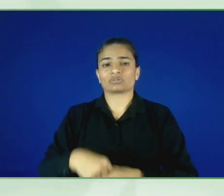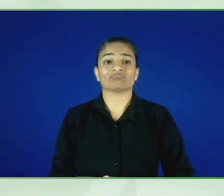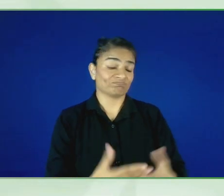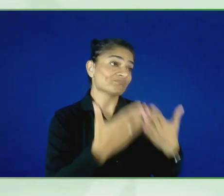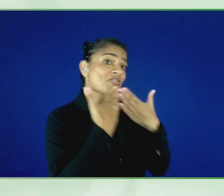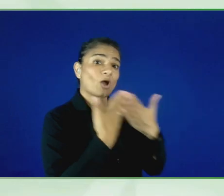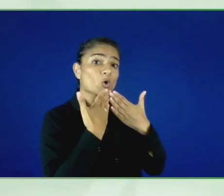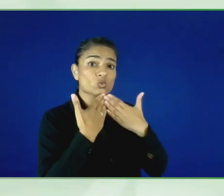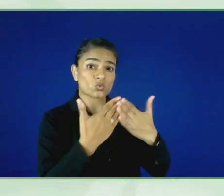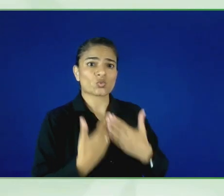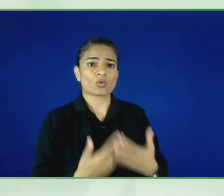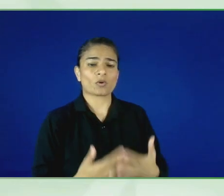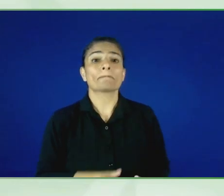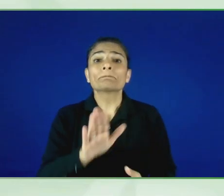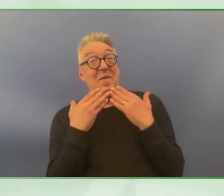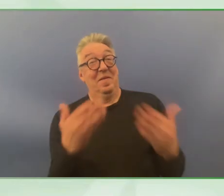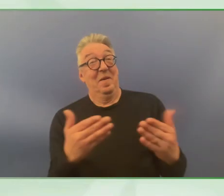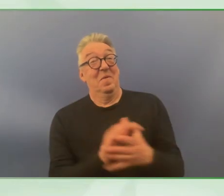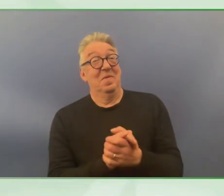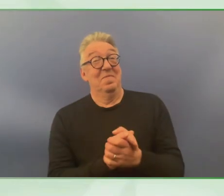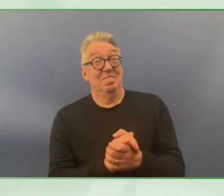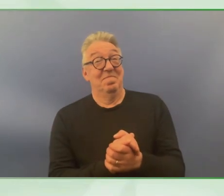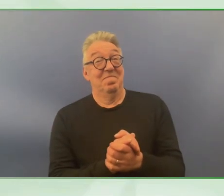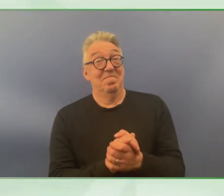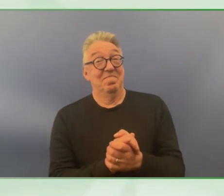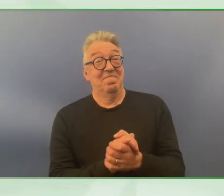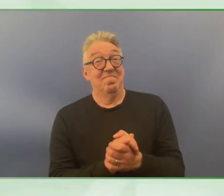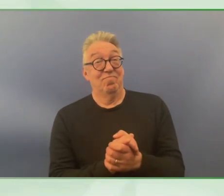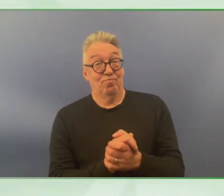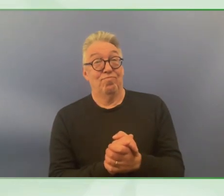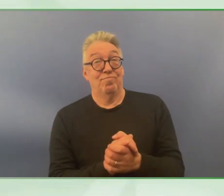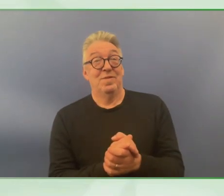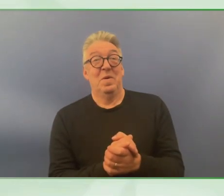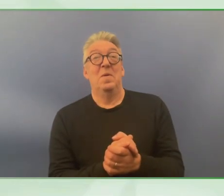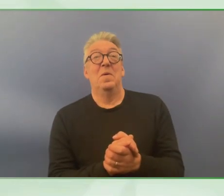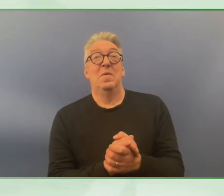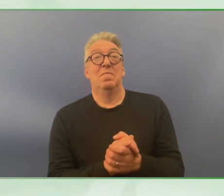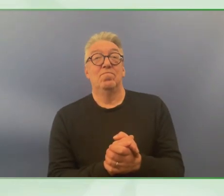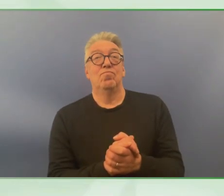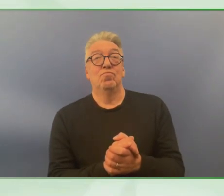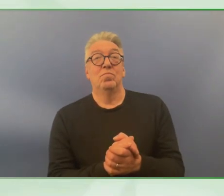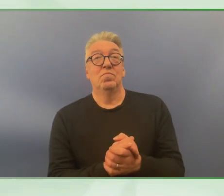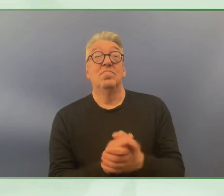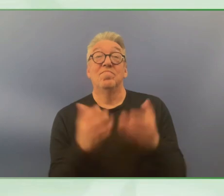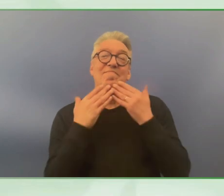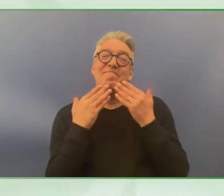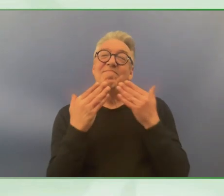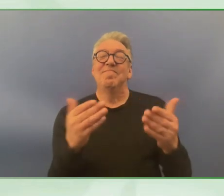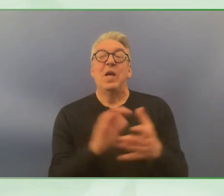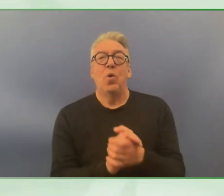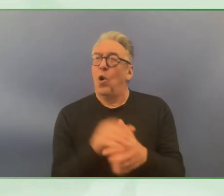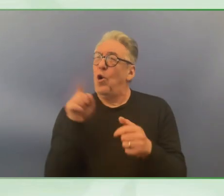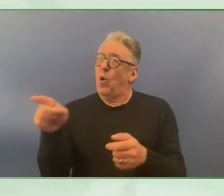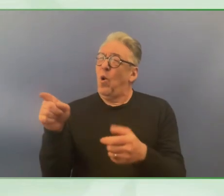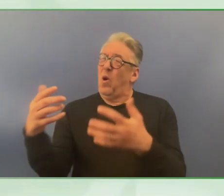commitment of leaders that have helped you, and we've talked at Sanofi, and we've talked about good practices as well. Can you tell us a little bit more